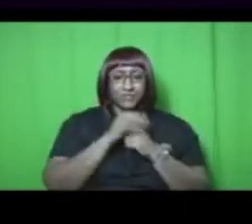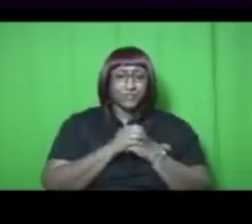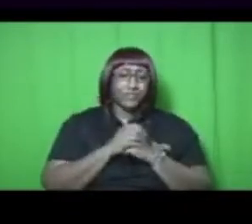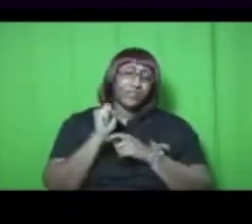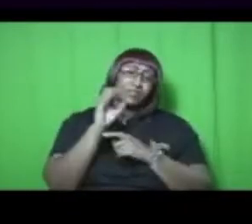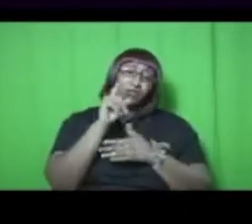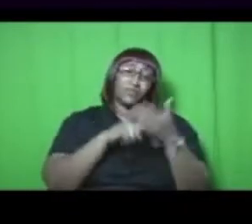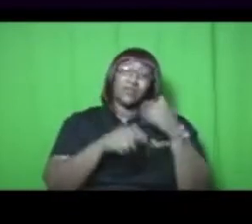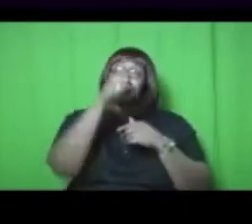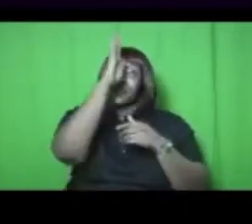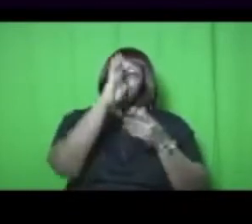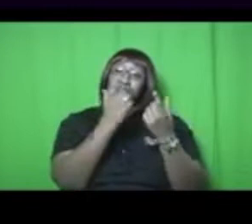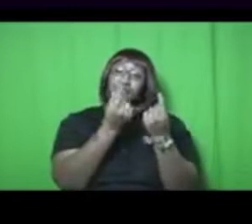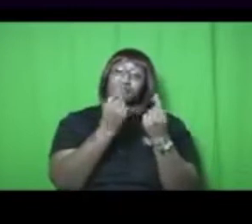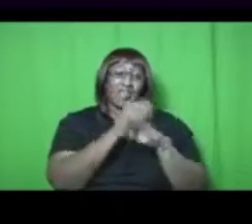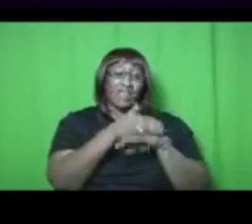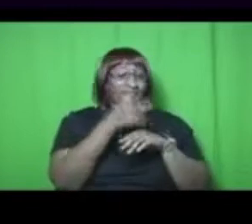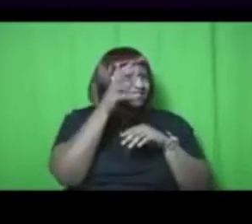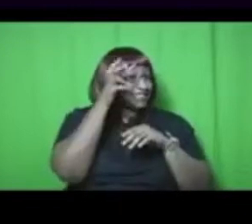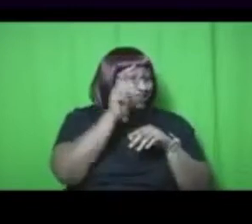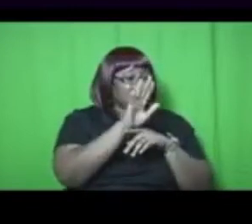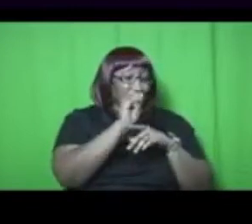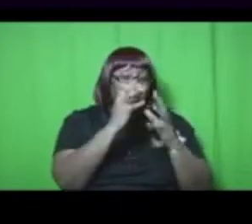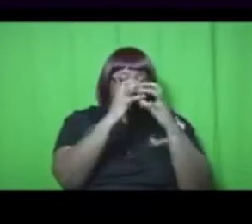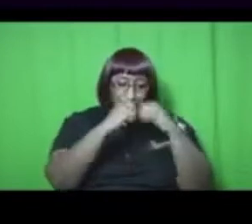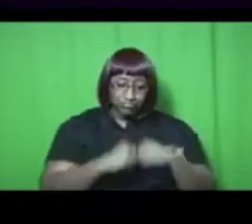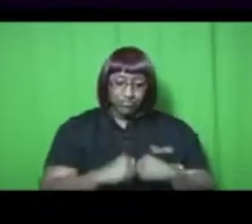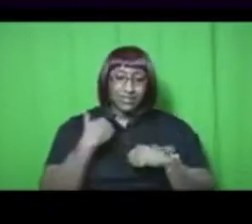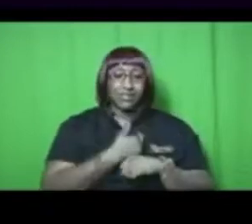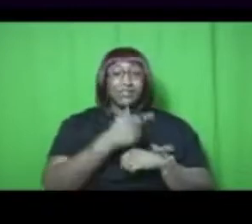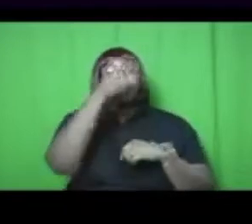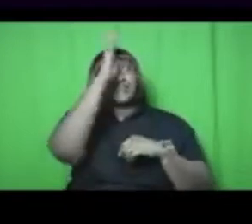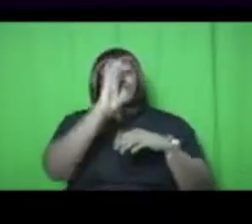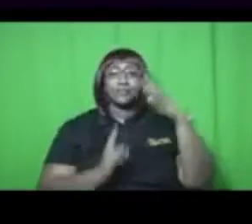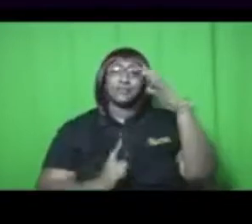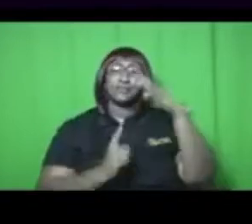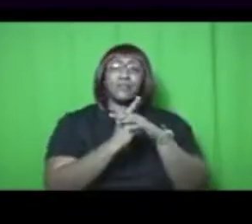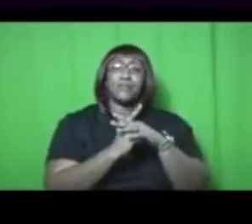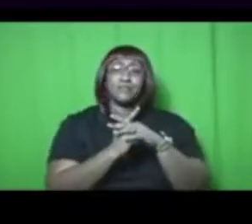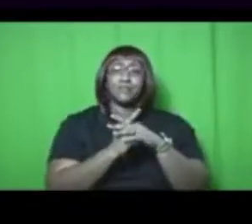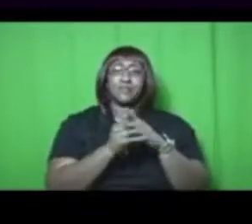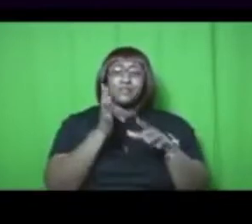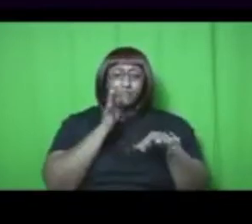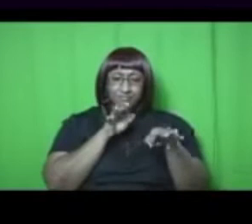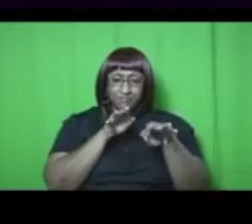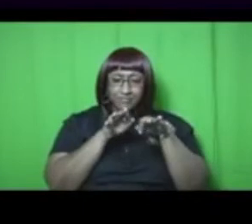And so what God does after the devil tries to define us and confine us, God comes along and say, I'm going to refine